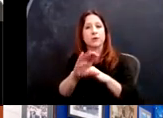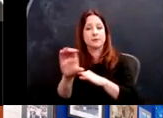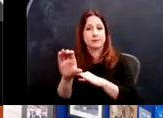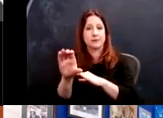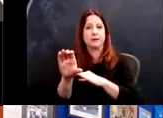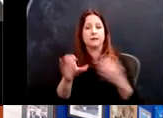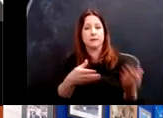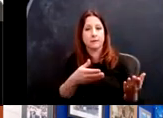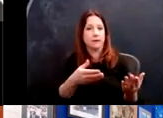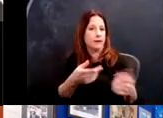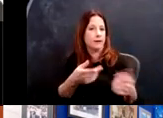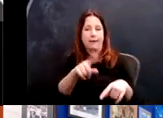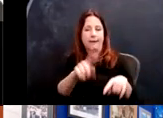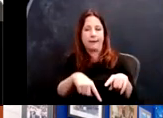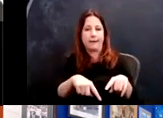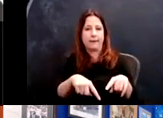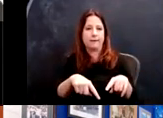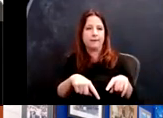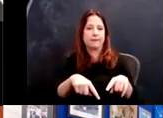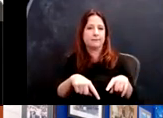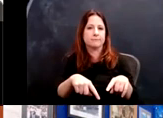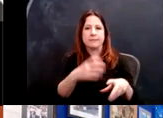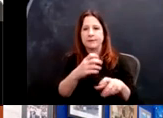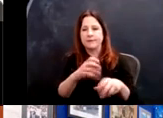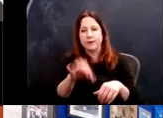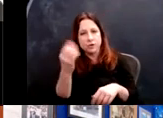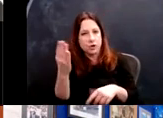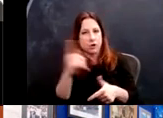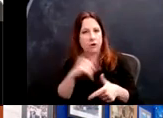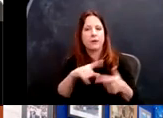with the inability to obtain a job